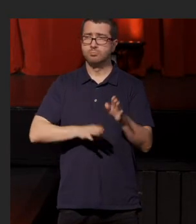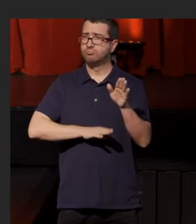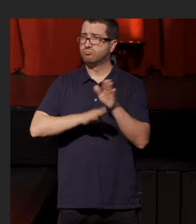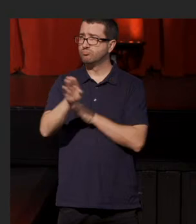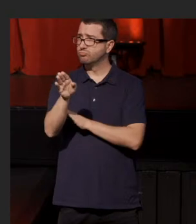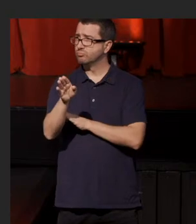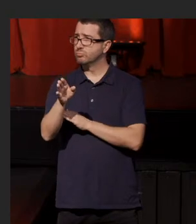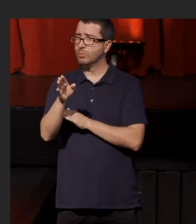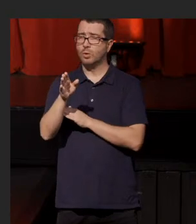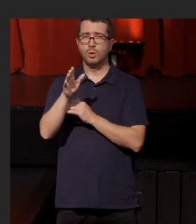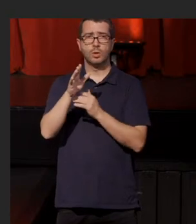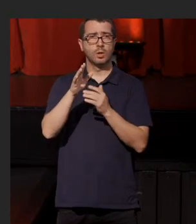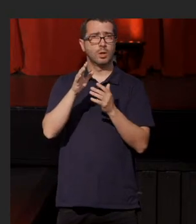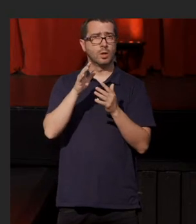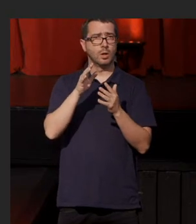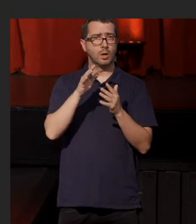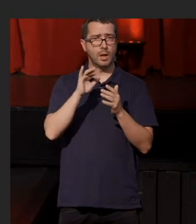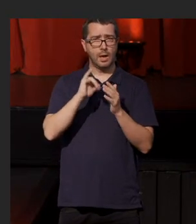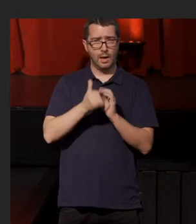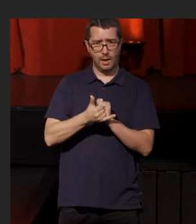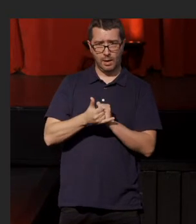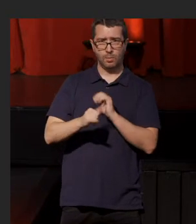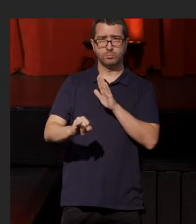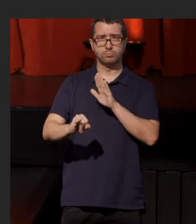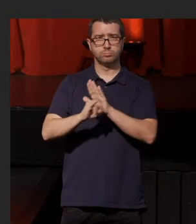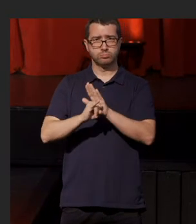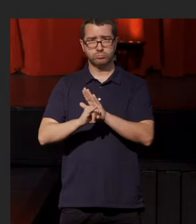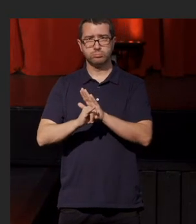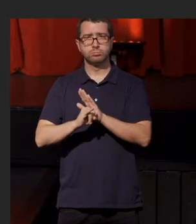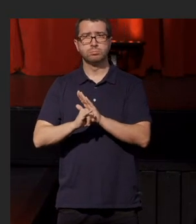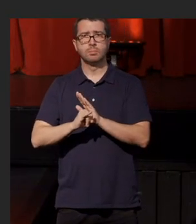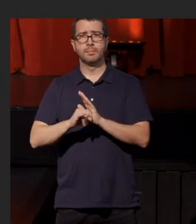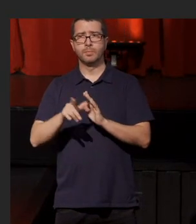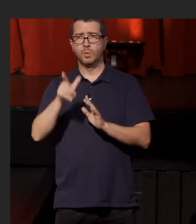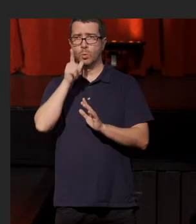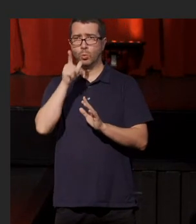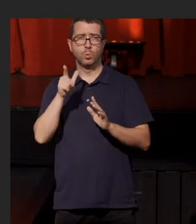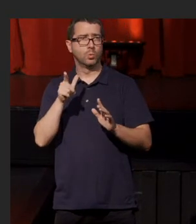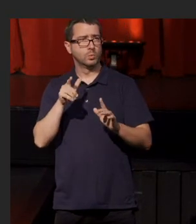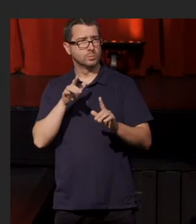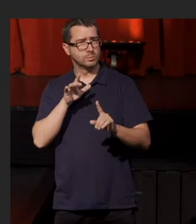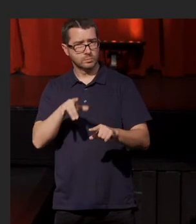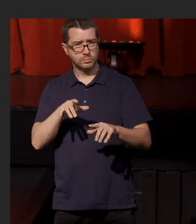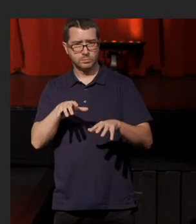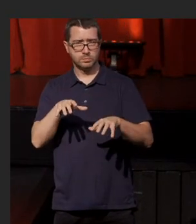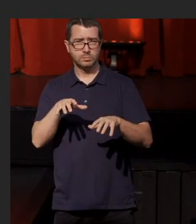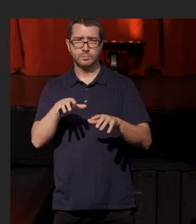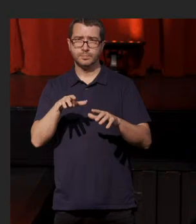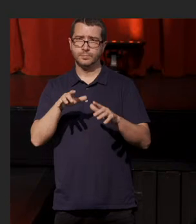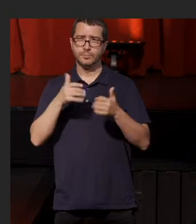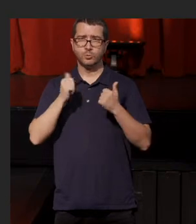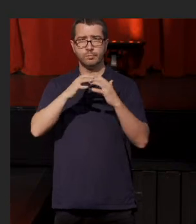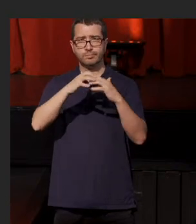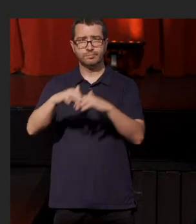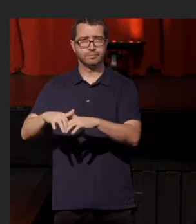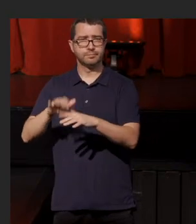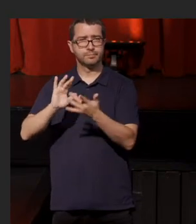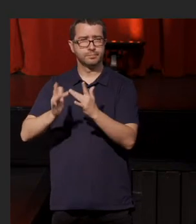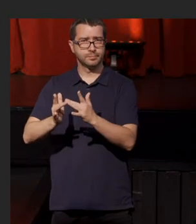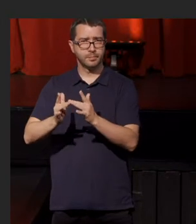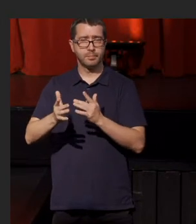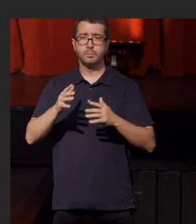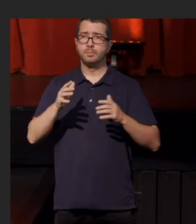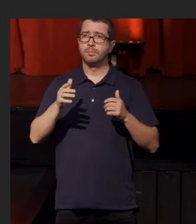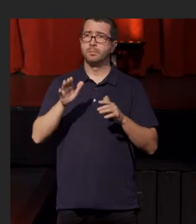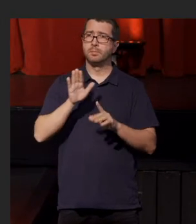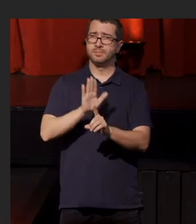technical methods, to identify the platforms, do their best to take down those networks. But the actors have evolved. They realize,